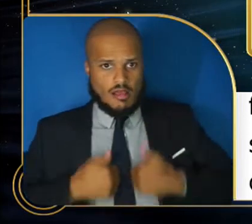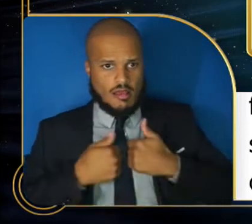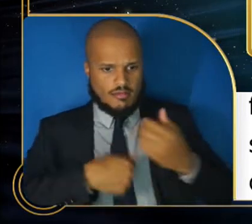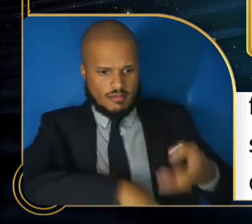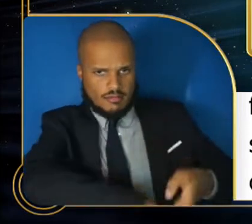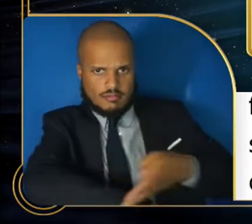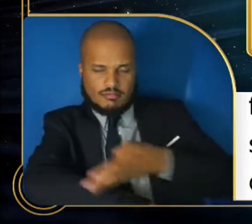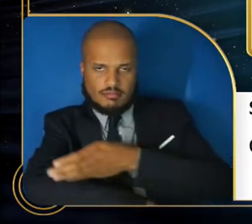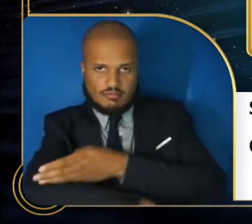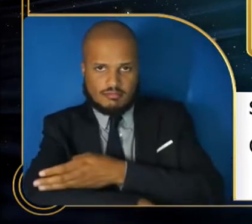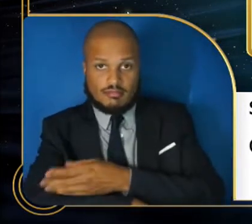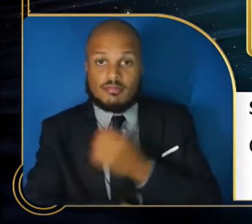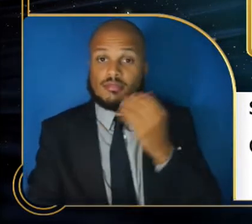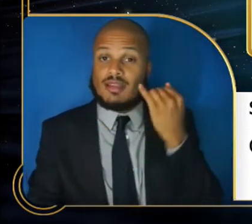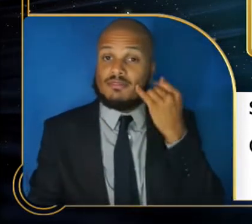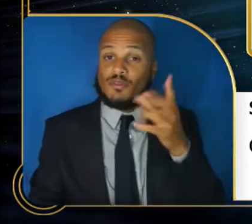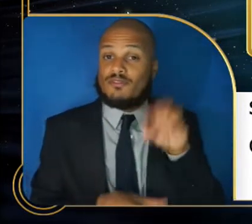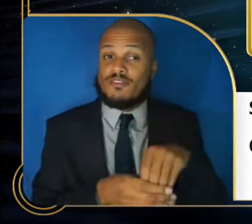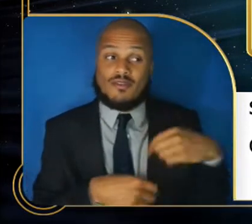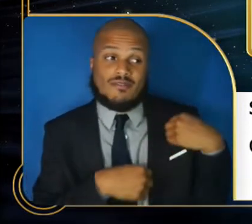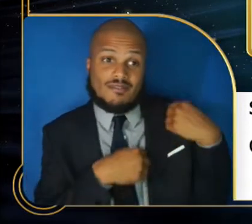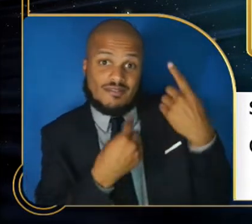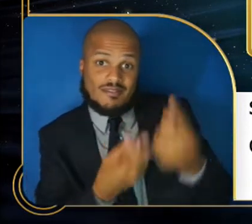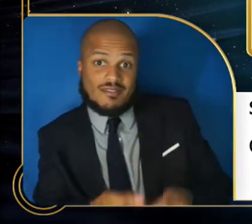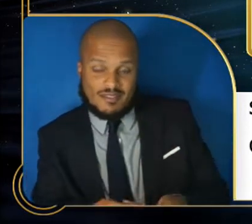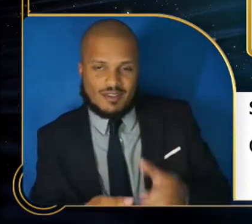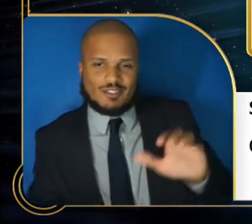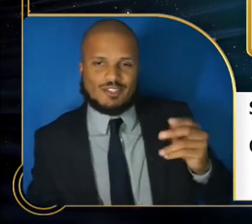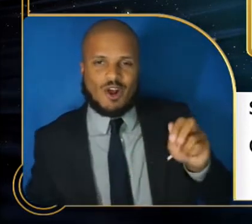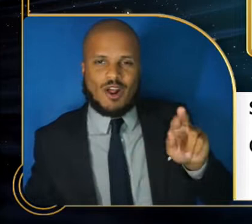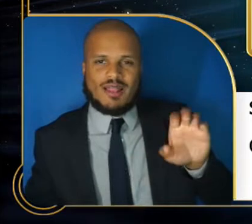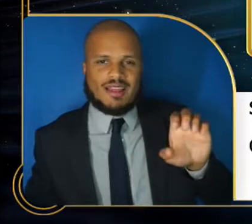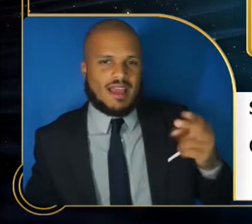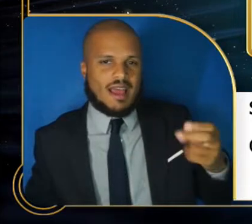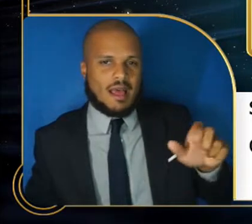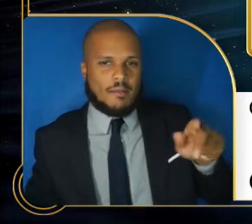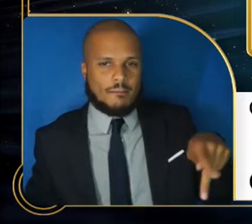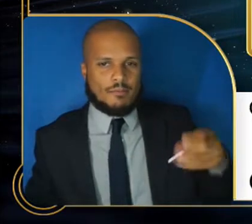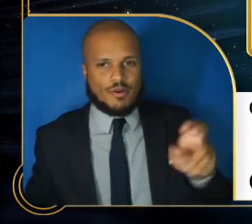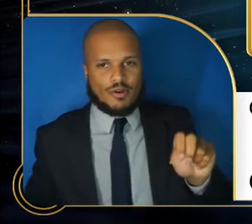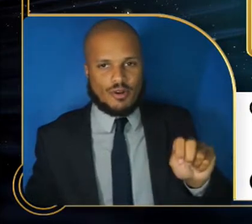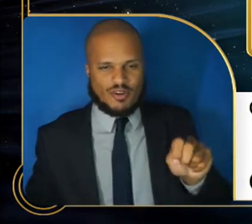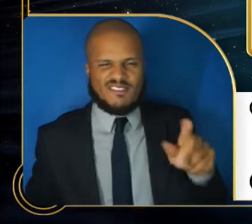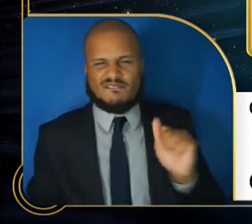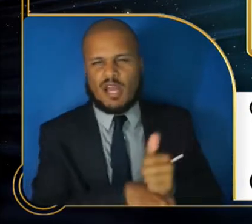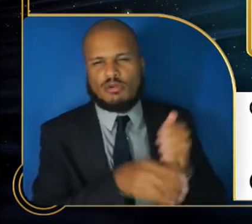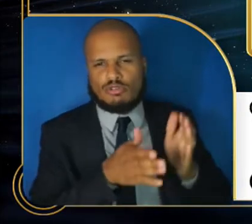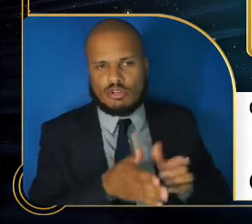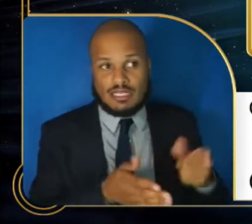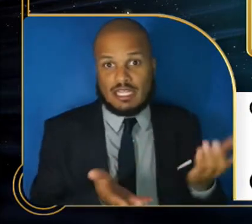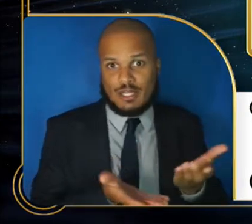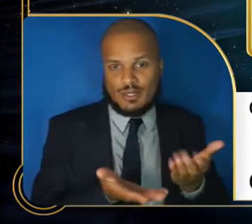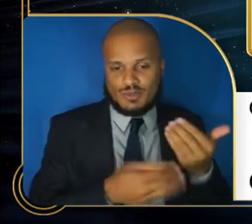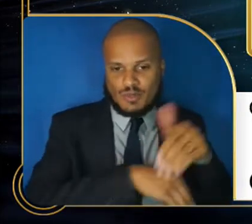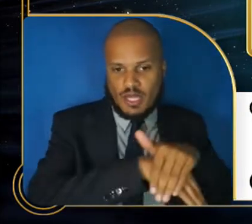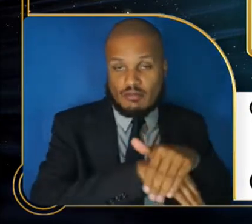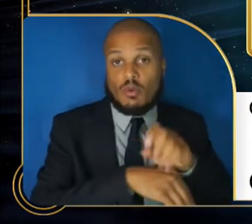for decades, and Charlie Halperin, a founder, is here tonight, or you're joining for the first